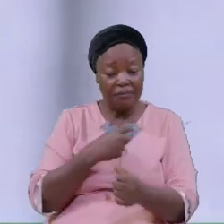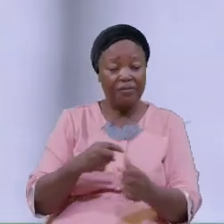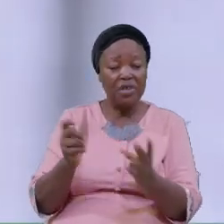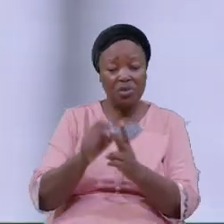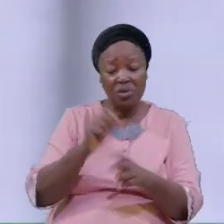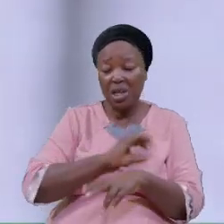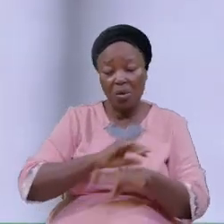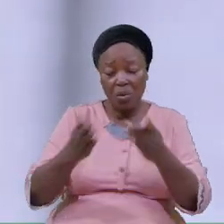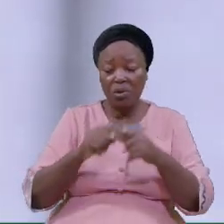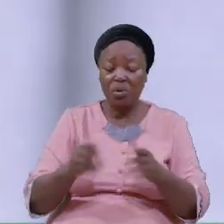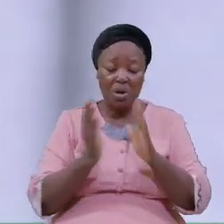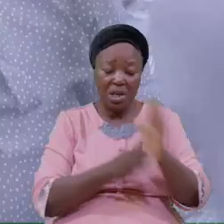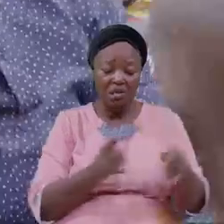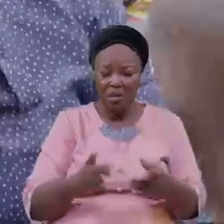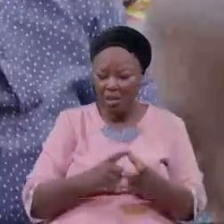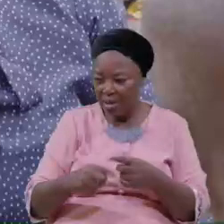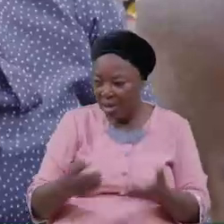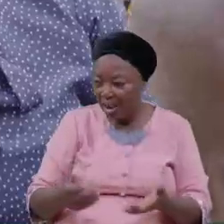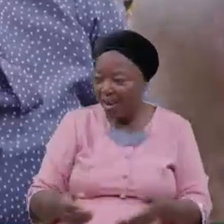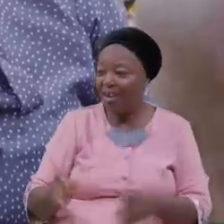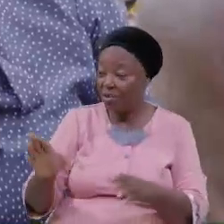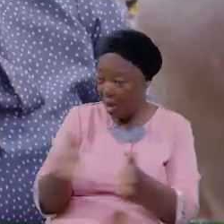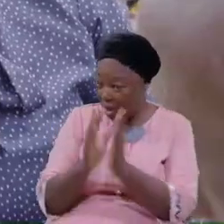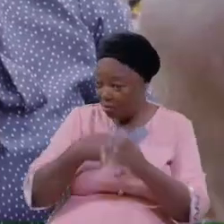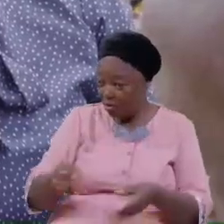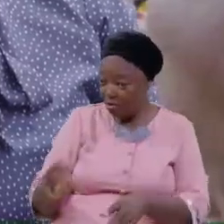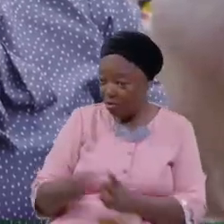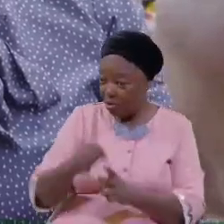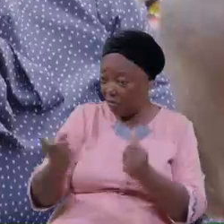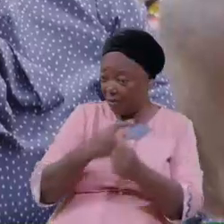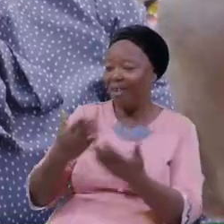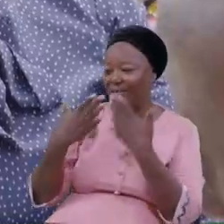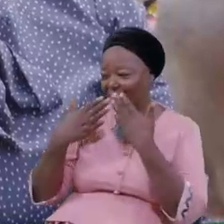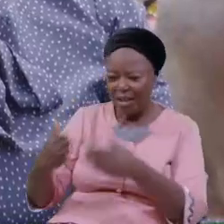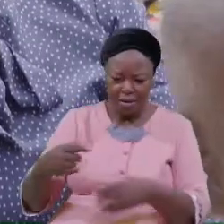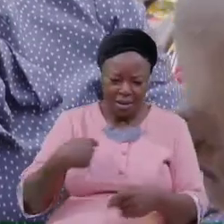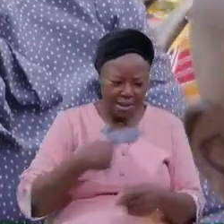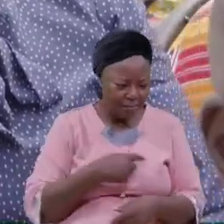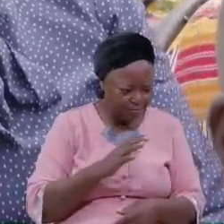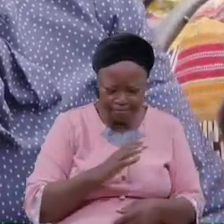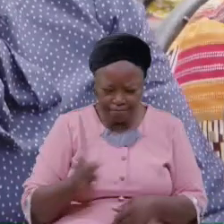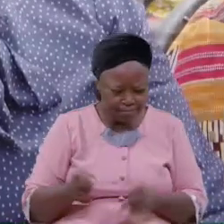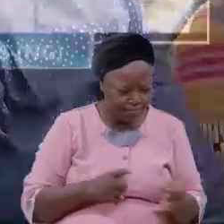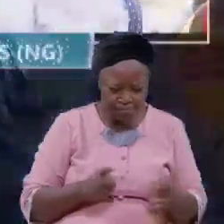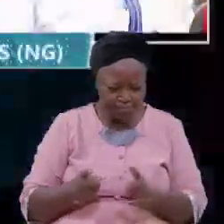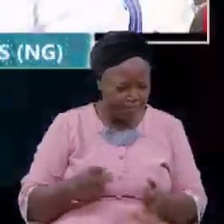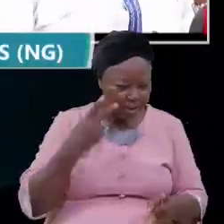says, thank you. You, uncle, and choose the better part of the land.